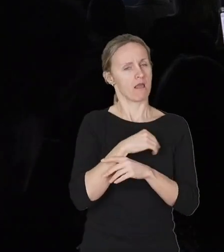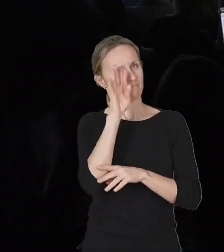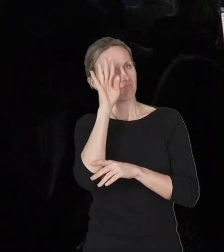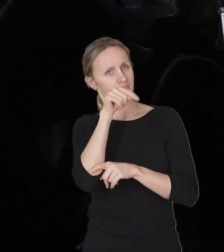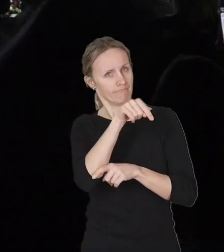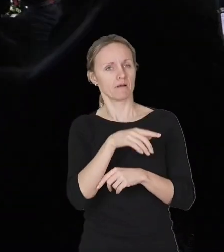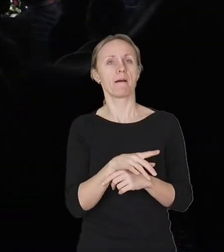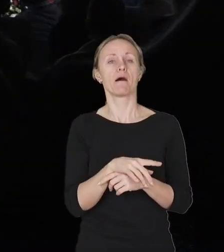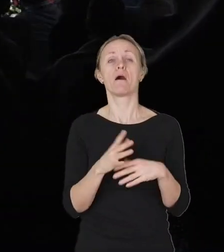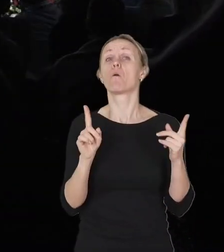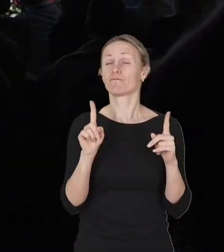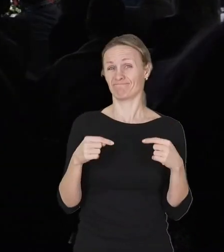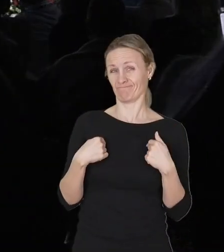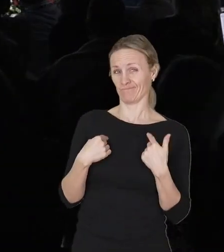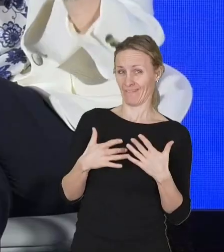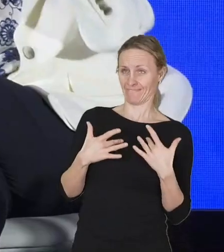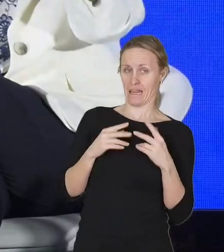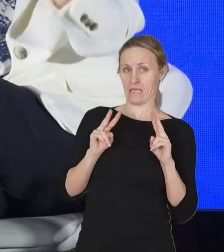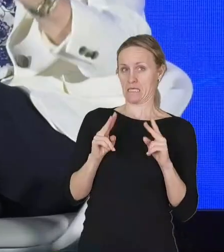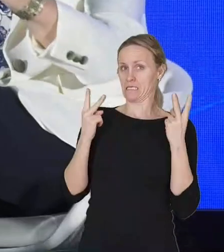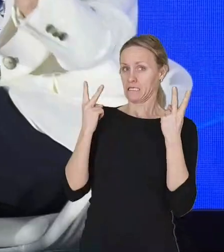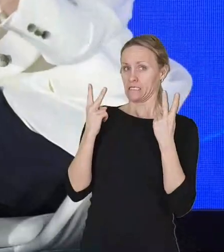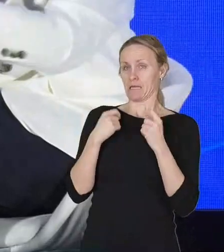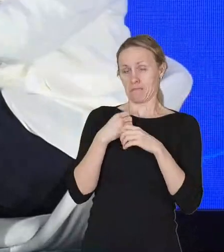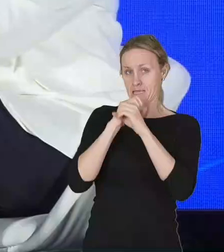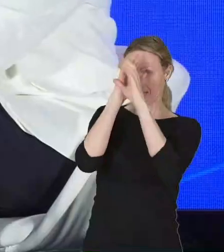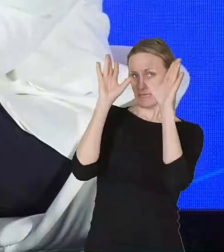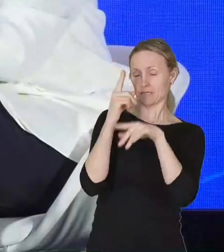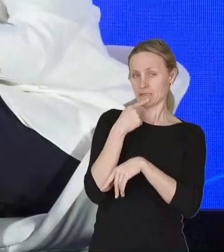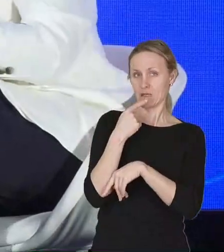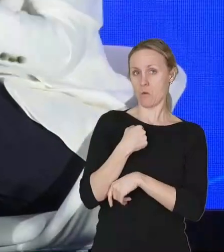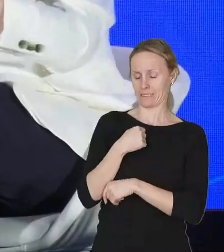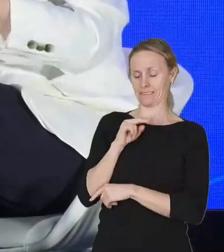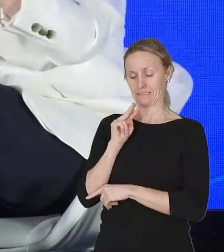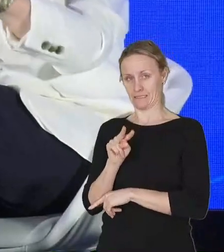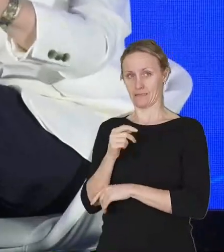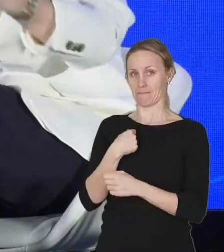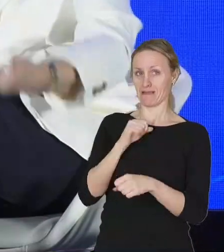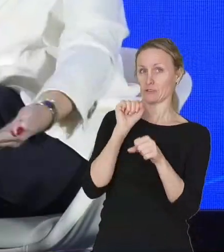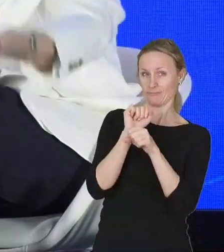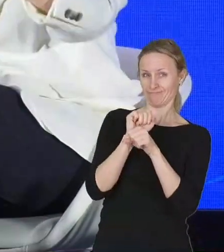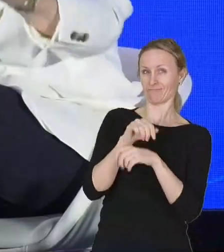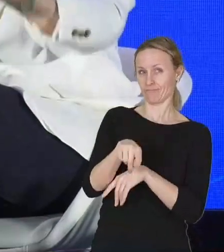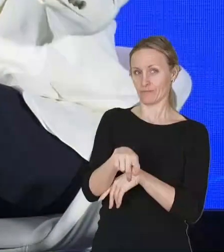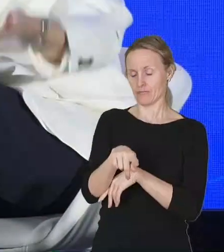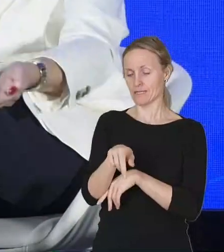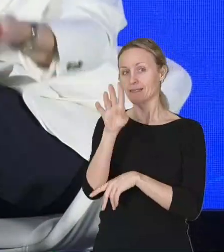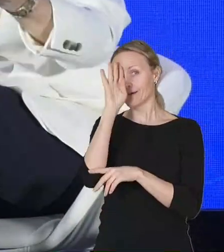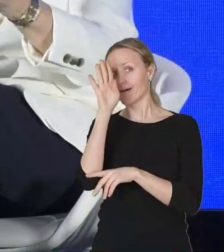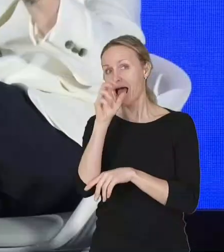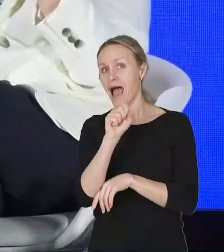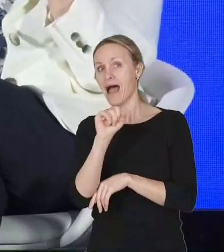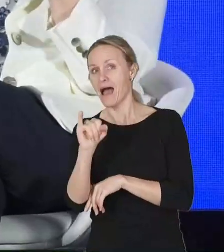of implementing smart specialization, where prioritization is a mantra, together with